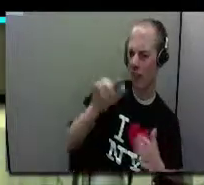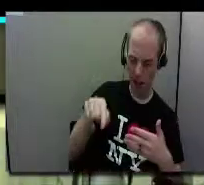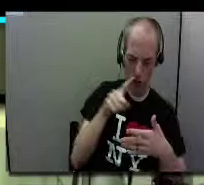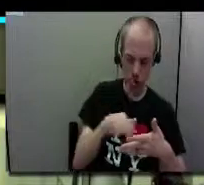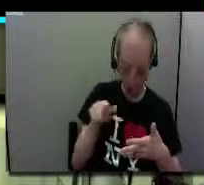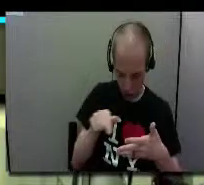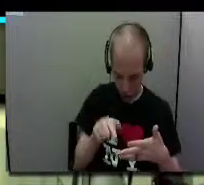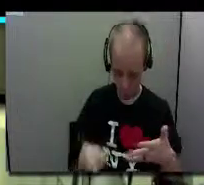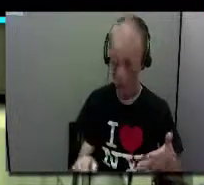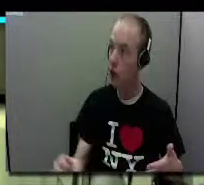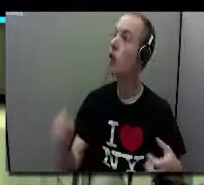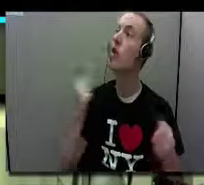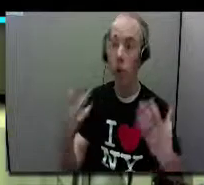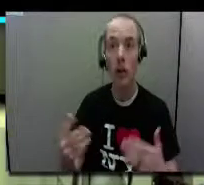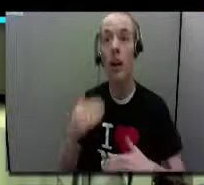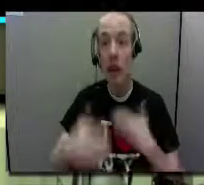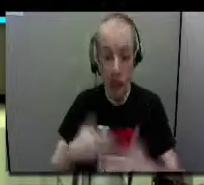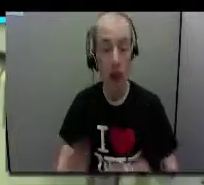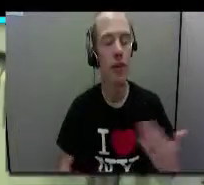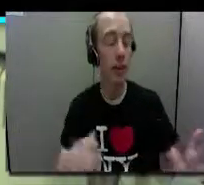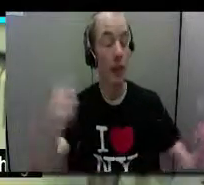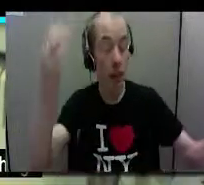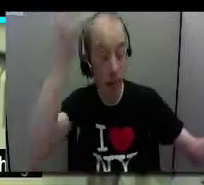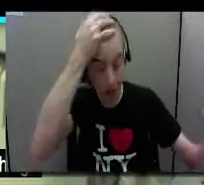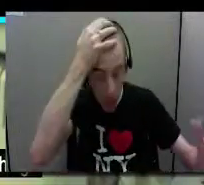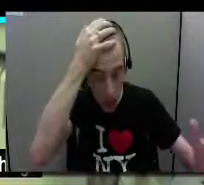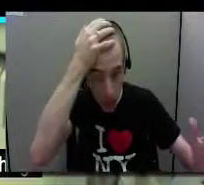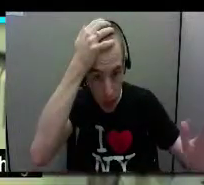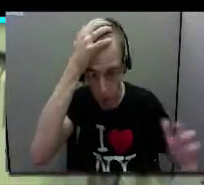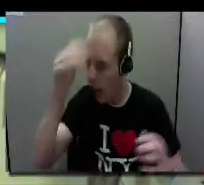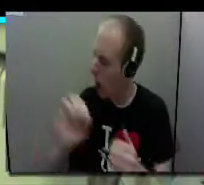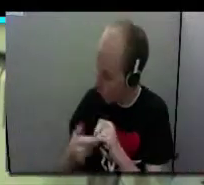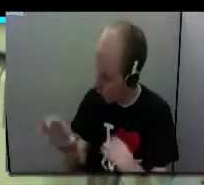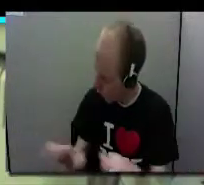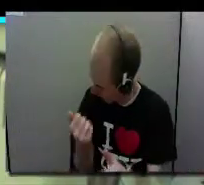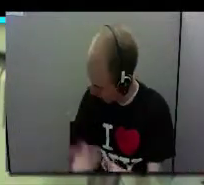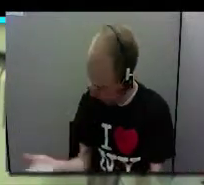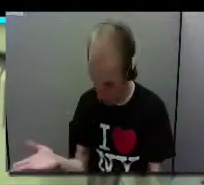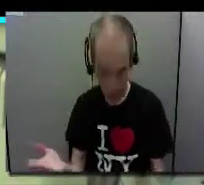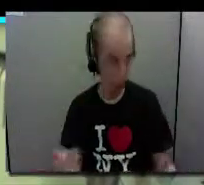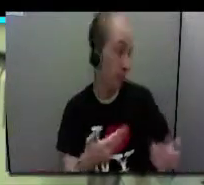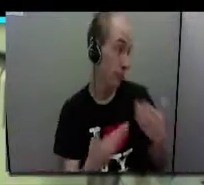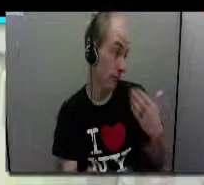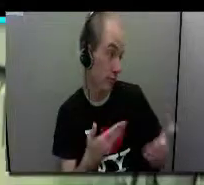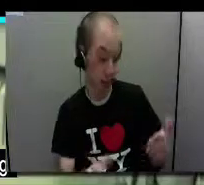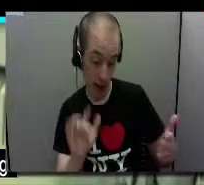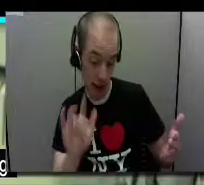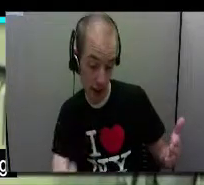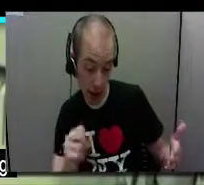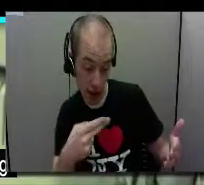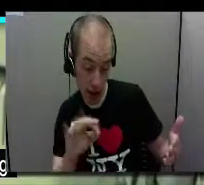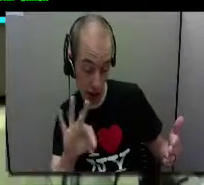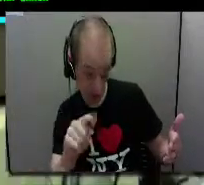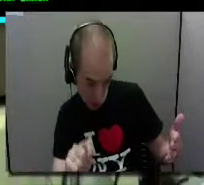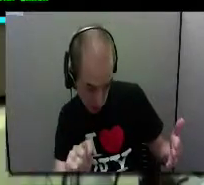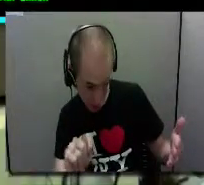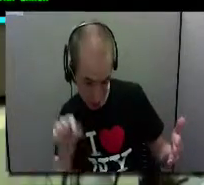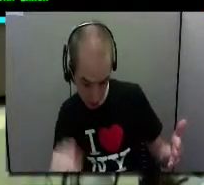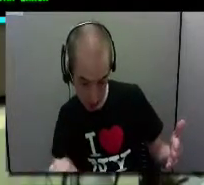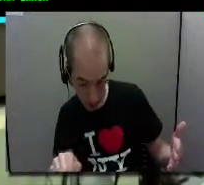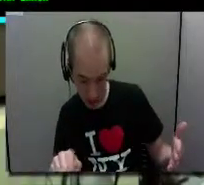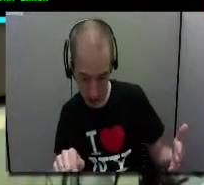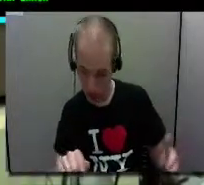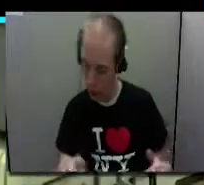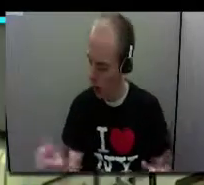too many steps. How do you do anything? Maybe you pressed shift. Okay, that didn't do anything. Where's